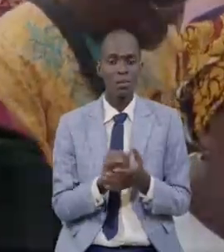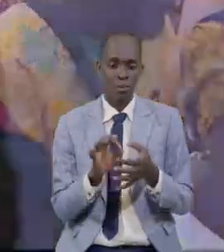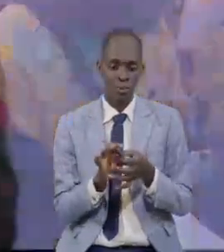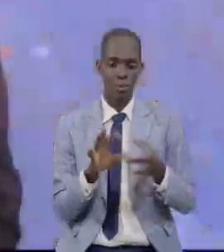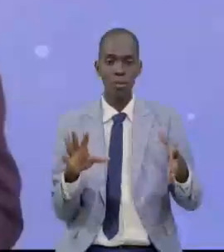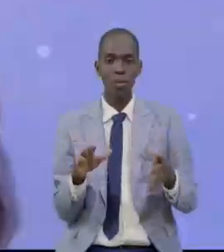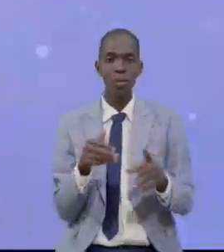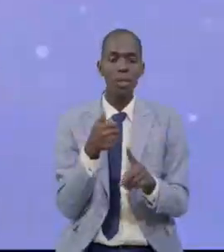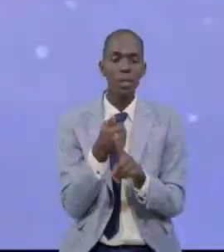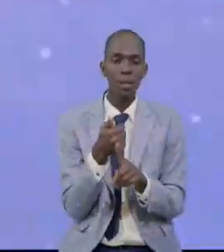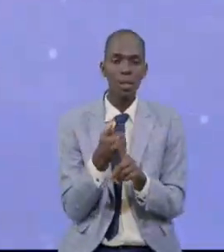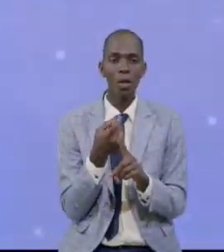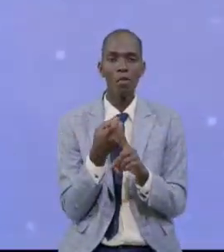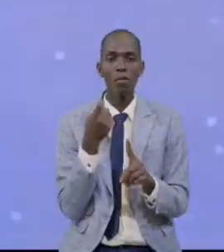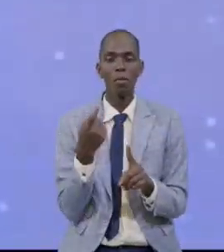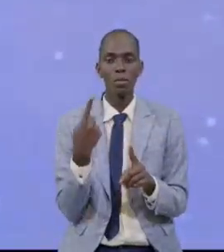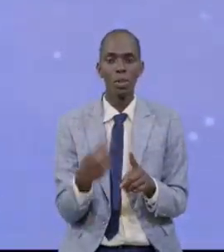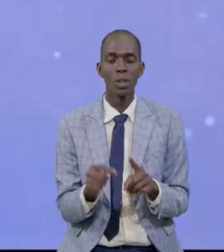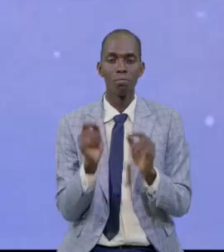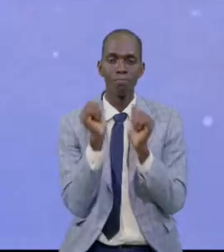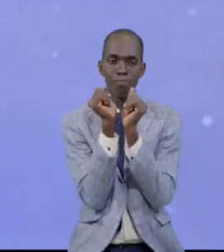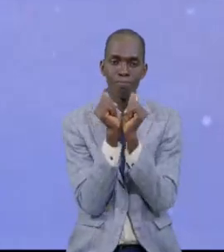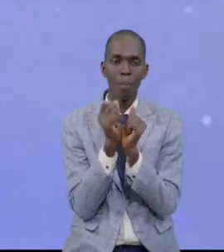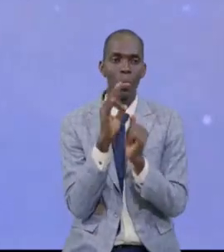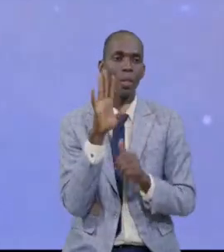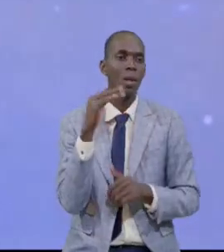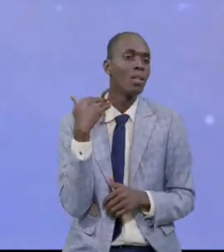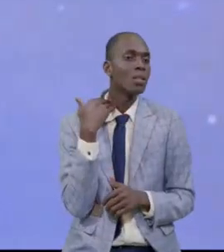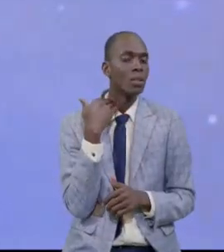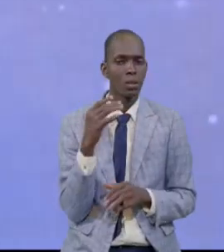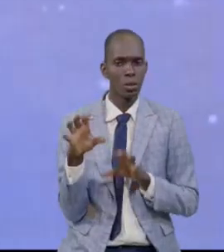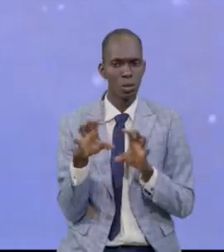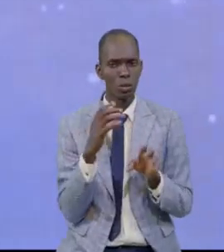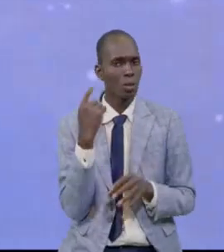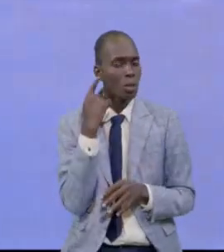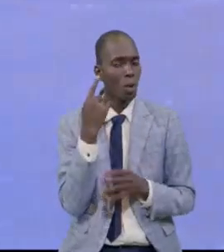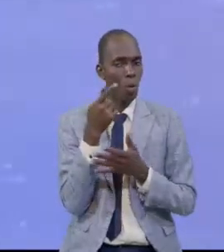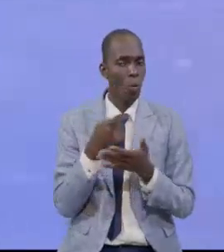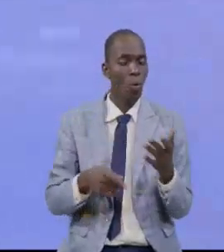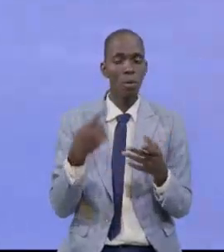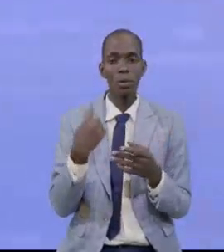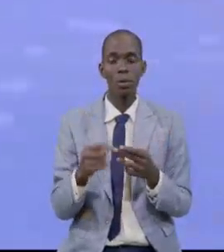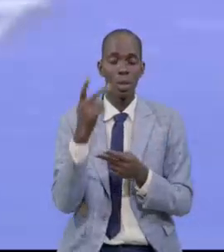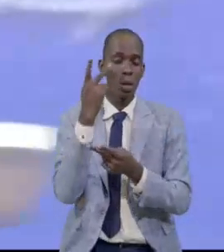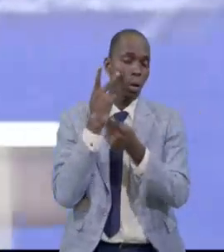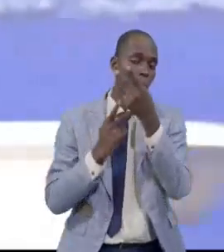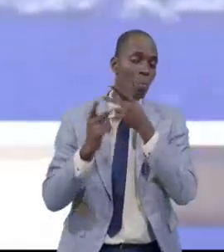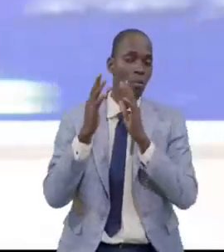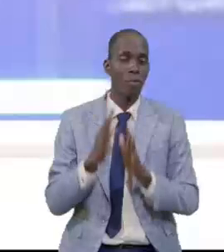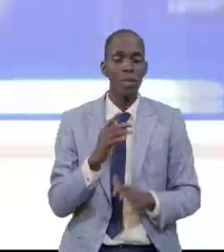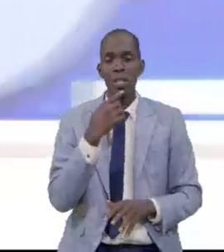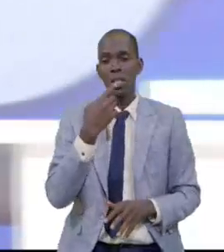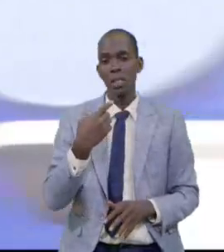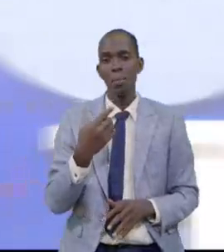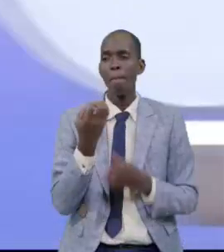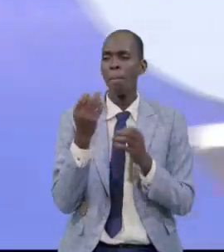the bands of thy neck. Did you hear what the prophet said? You know, many people are waiting for the prophet. Pray for